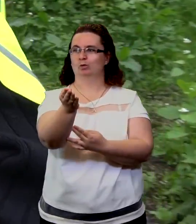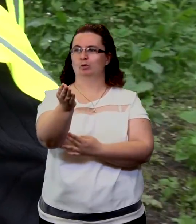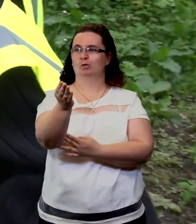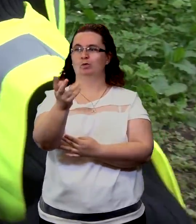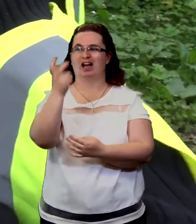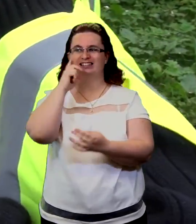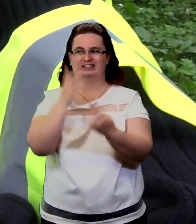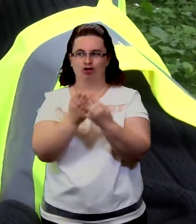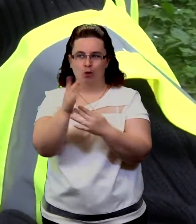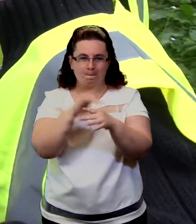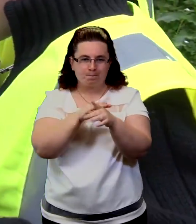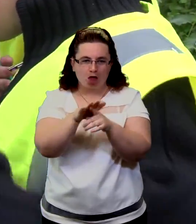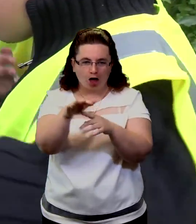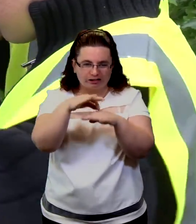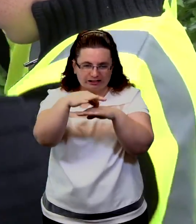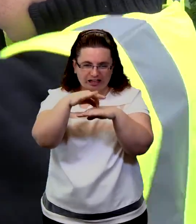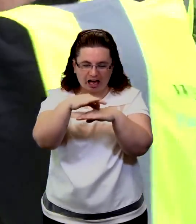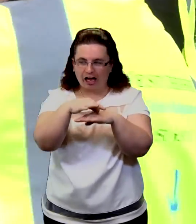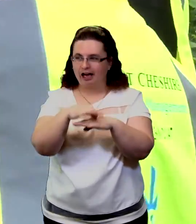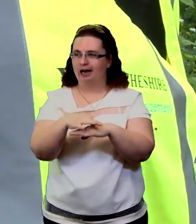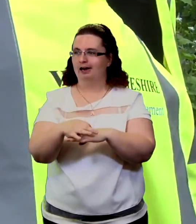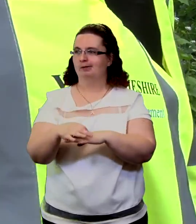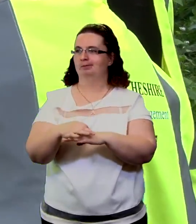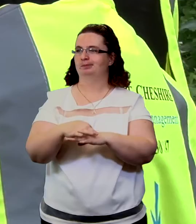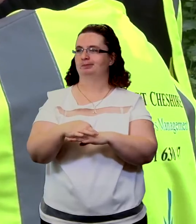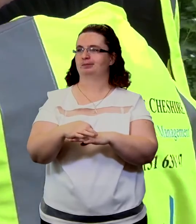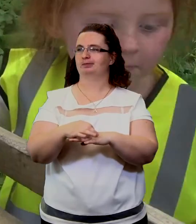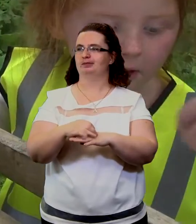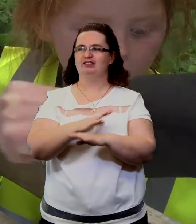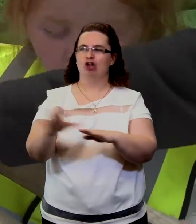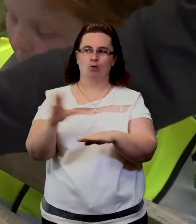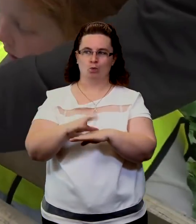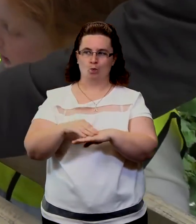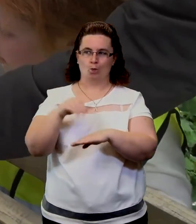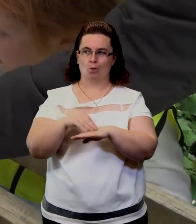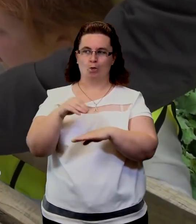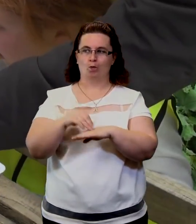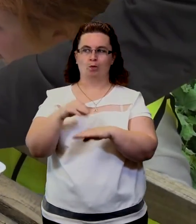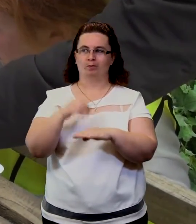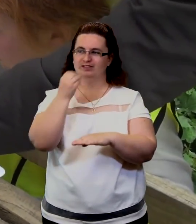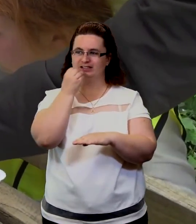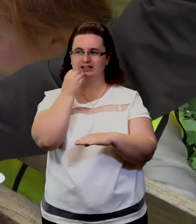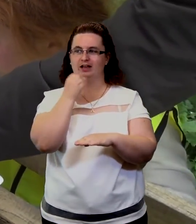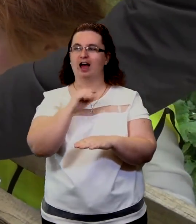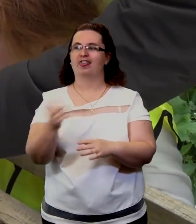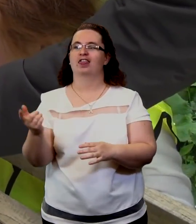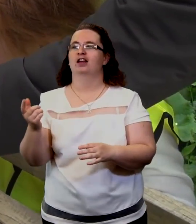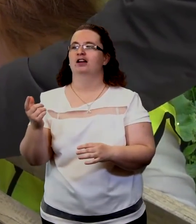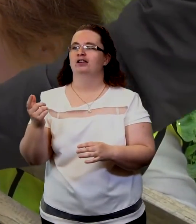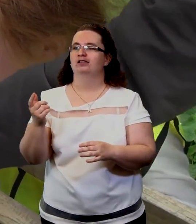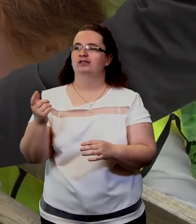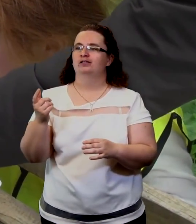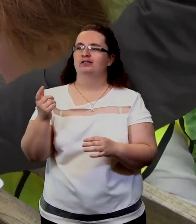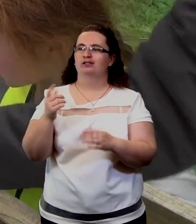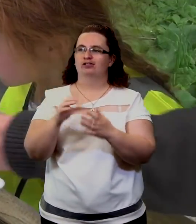What? I don't like people fell. Oh, look at him, he's fell over. Oh, the poor